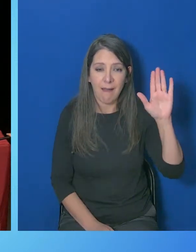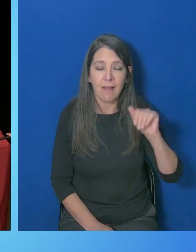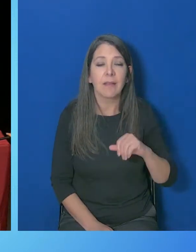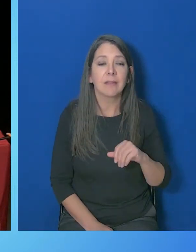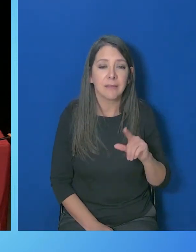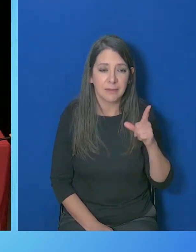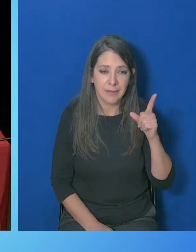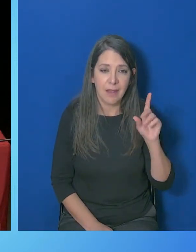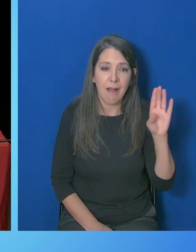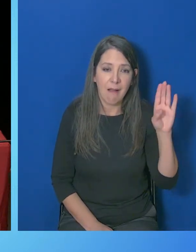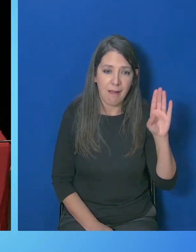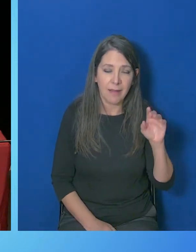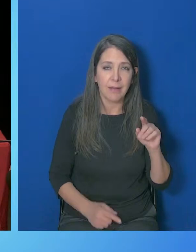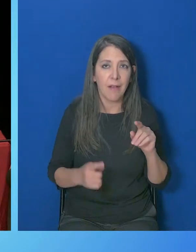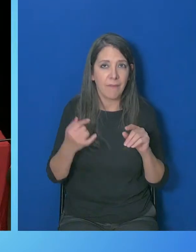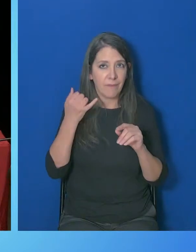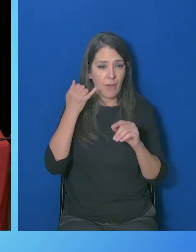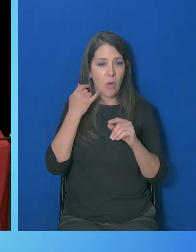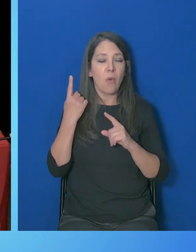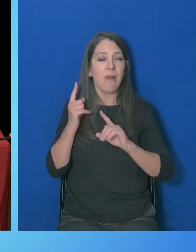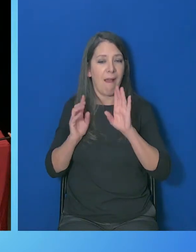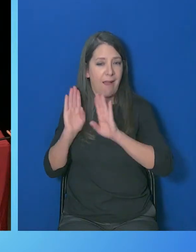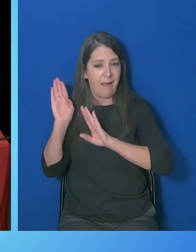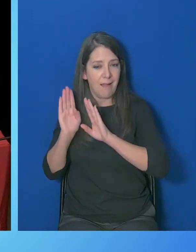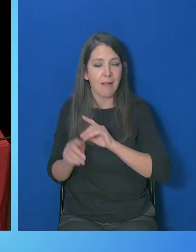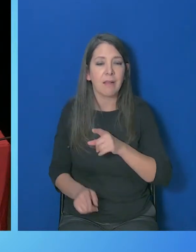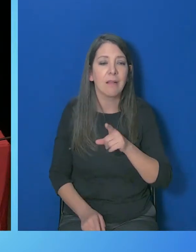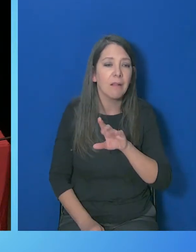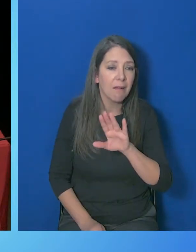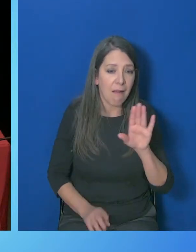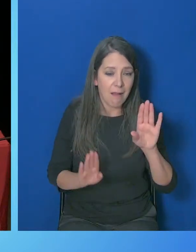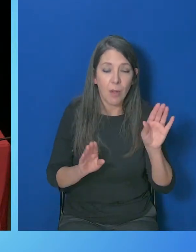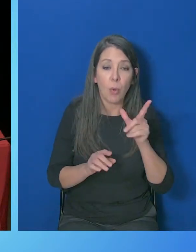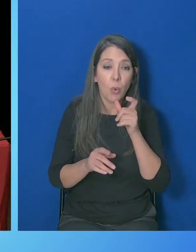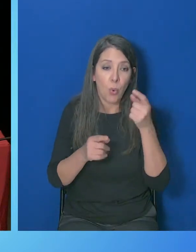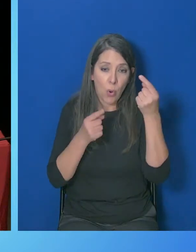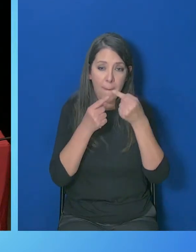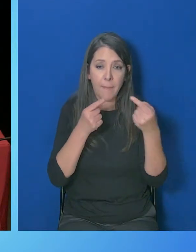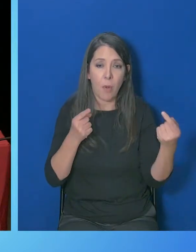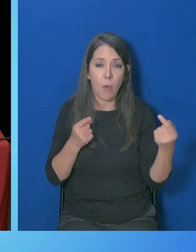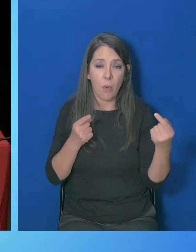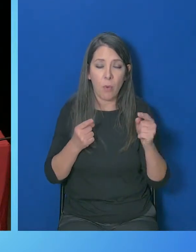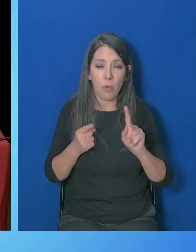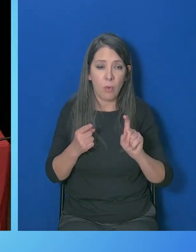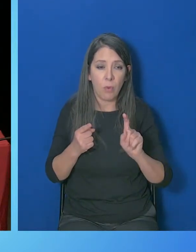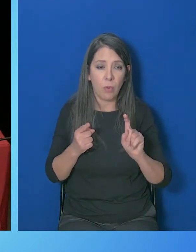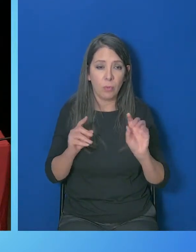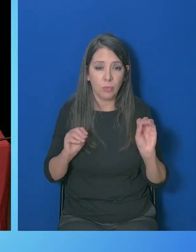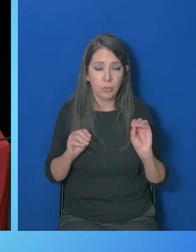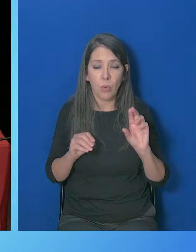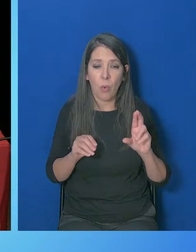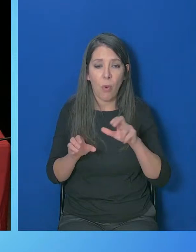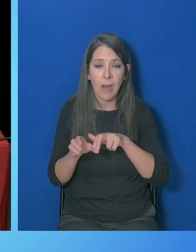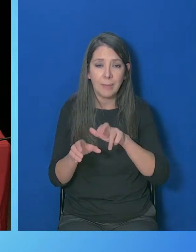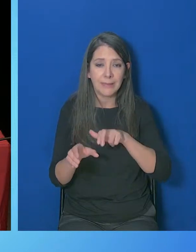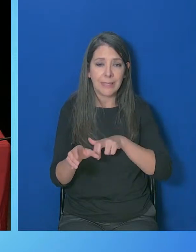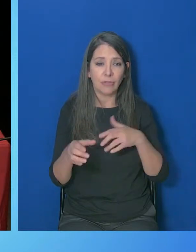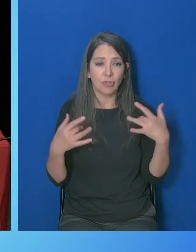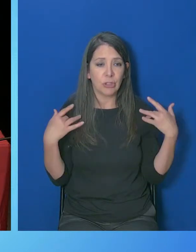Aye. Aye. Any opposed or abstentions?